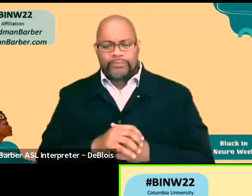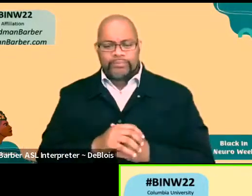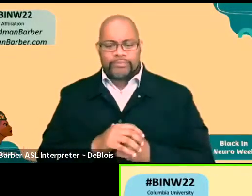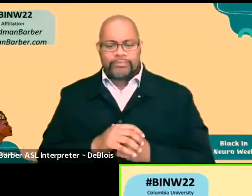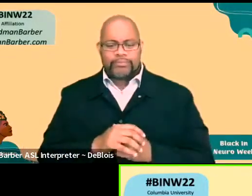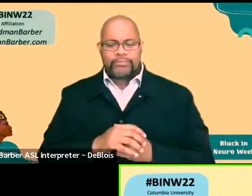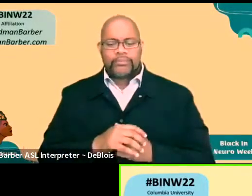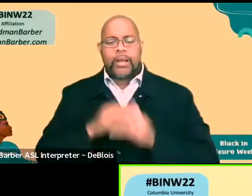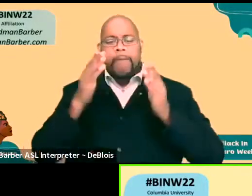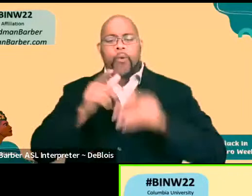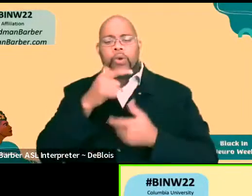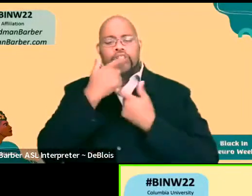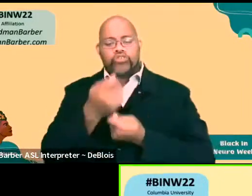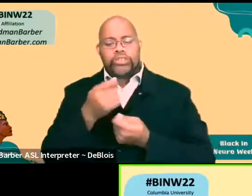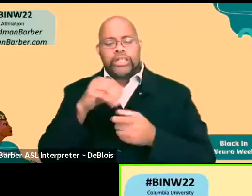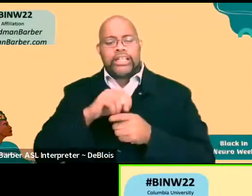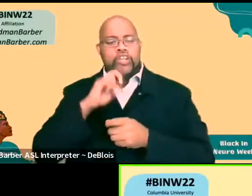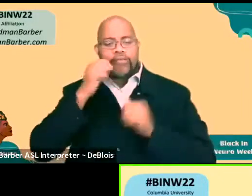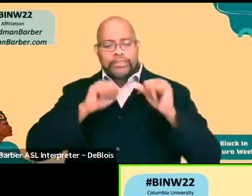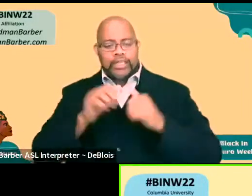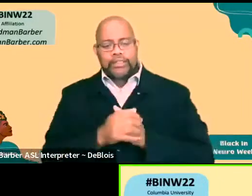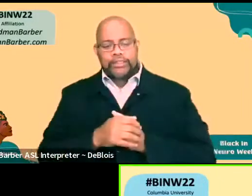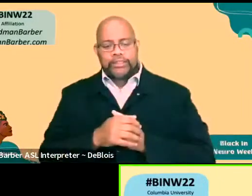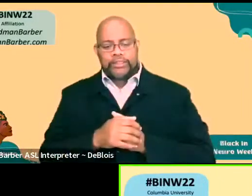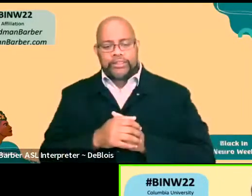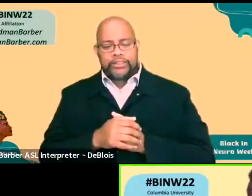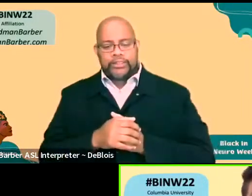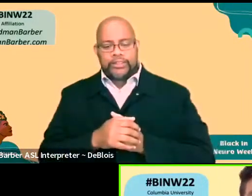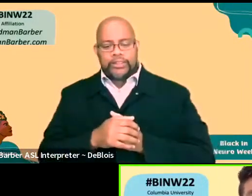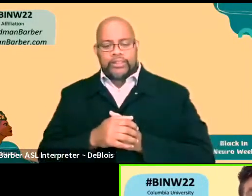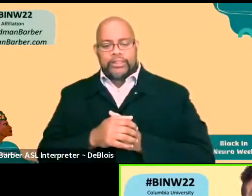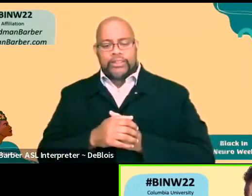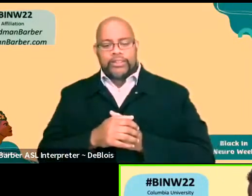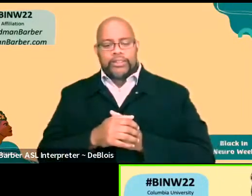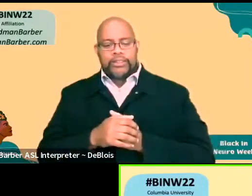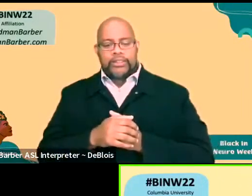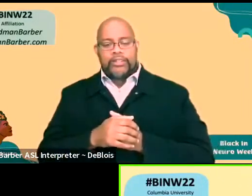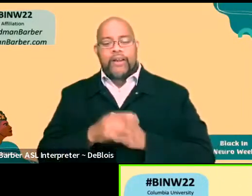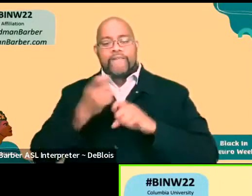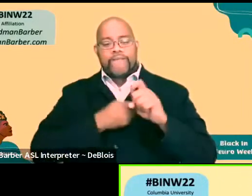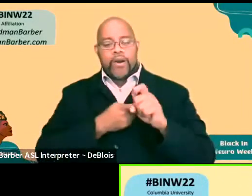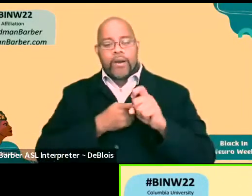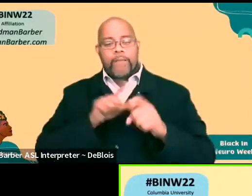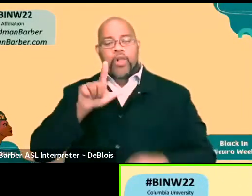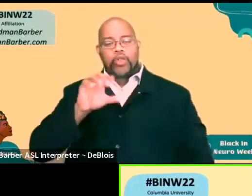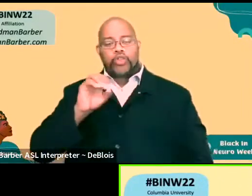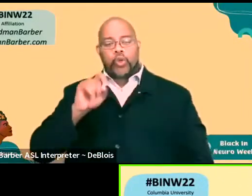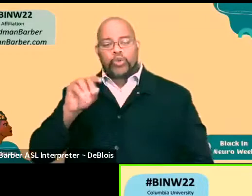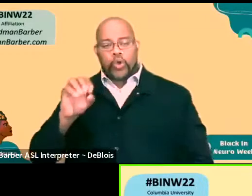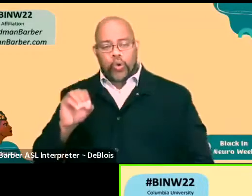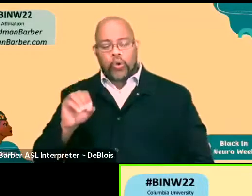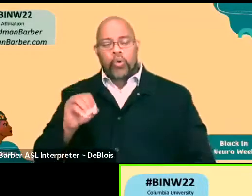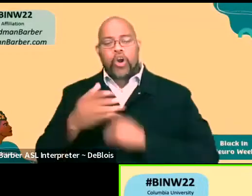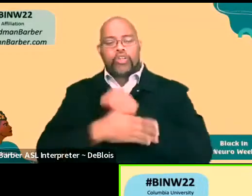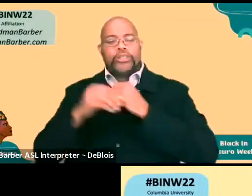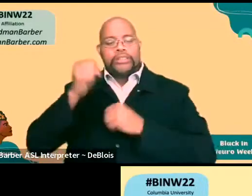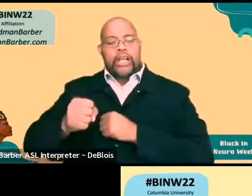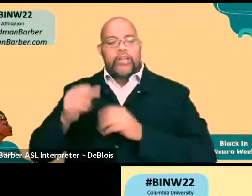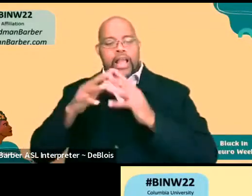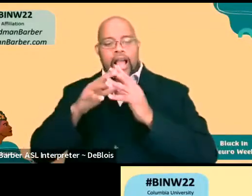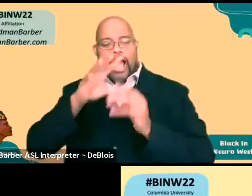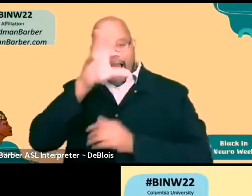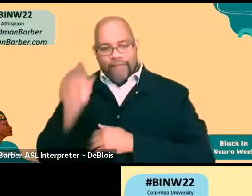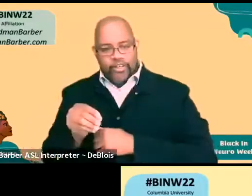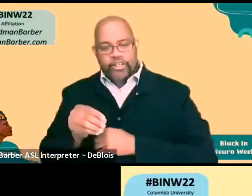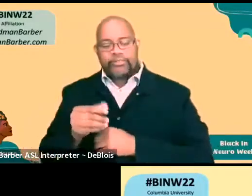it's from someone who's interested in neuroscience of suicidal behaviors, coming from Lesotho, the country in Southern Africa,